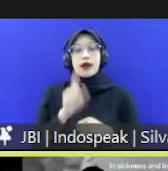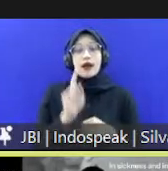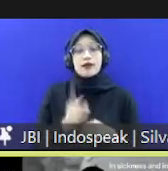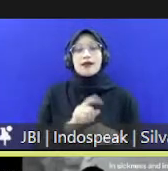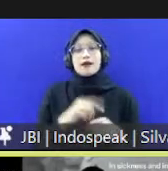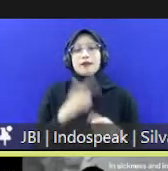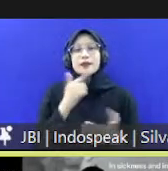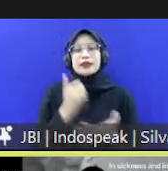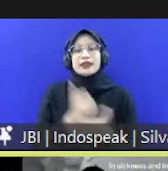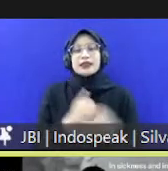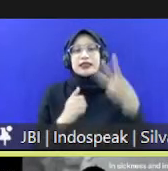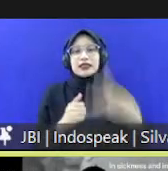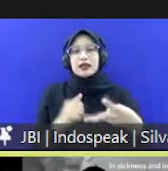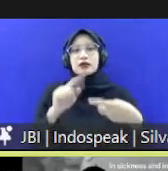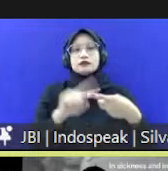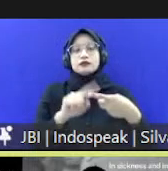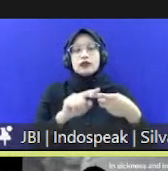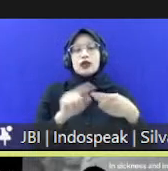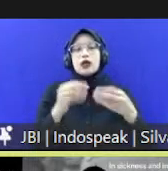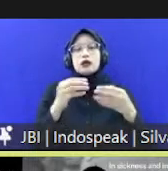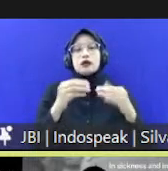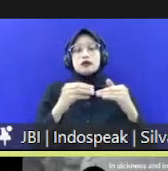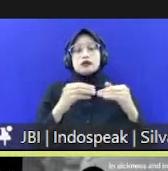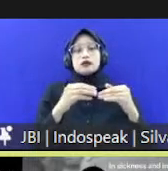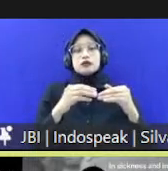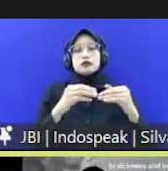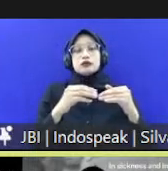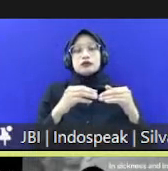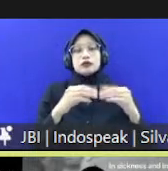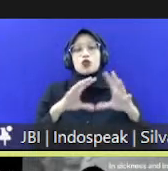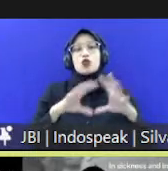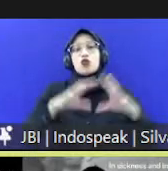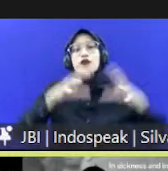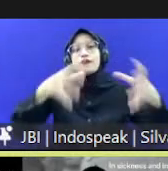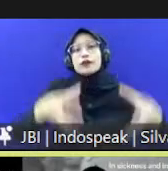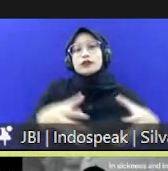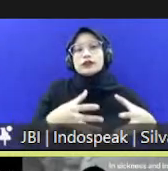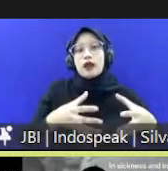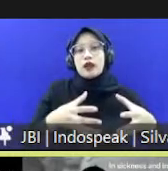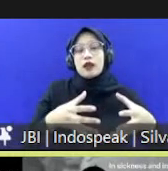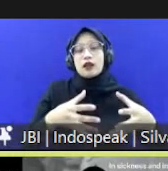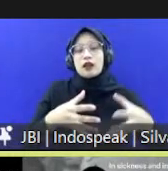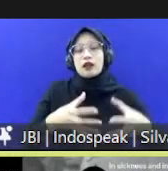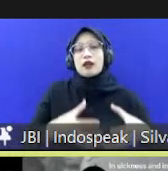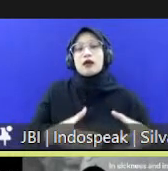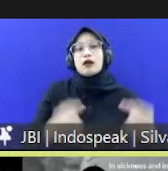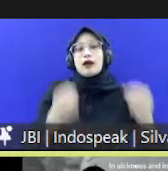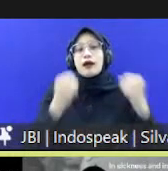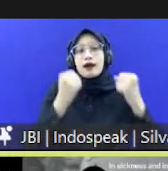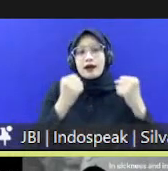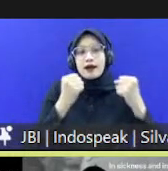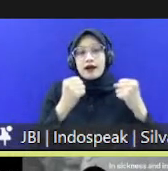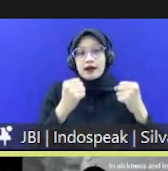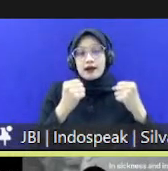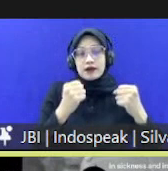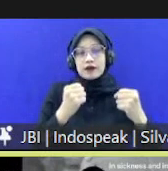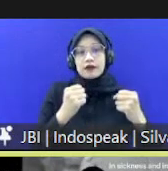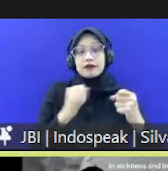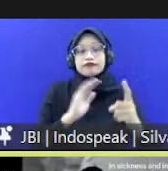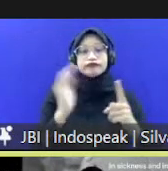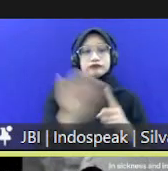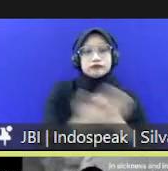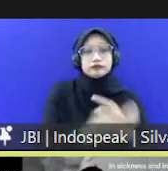is the universal health coverage, which will save 1 billion. Health and well-being will save another billion, and